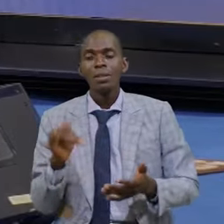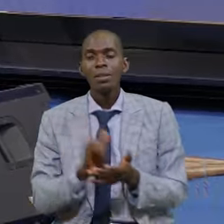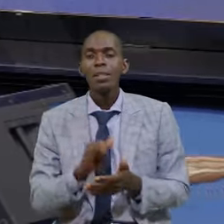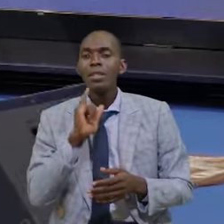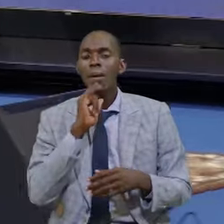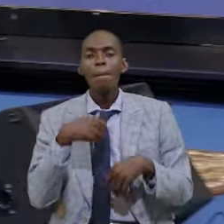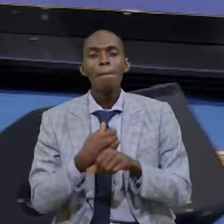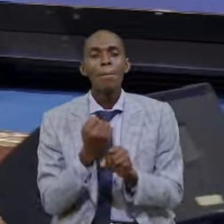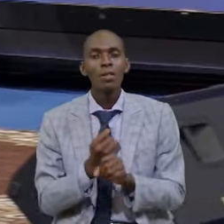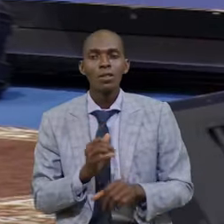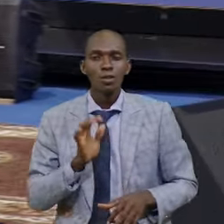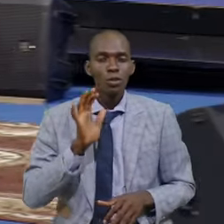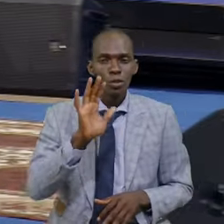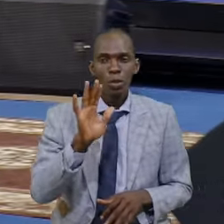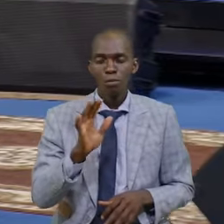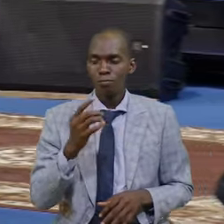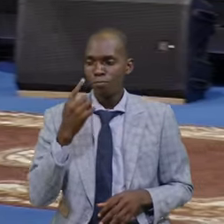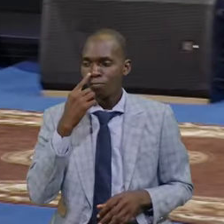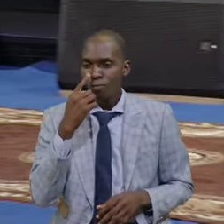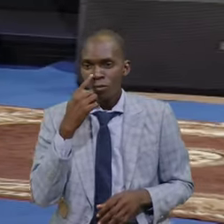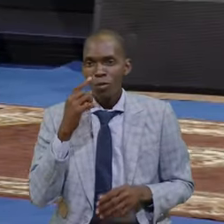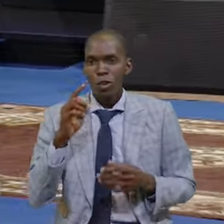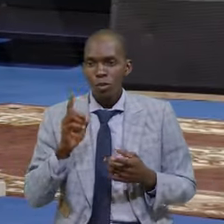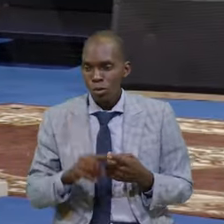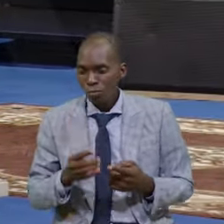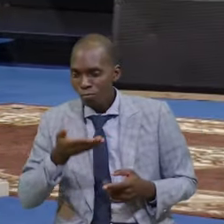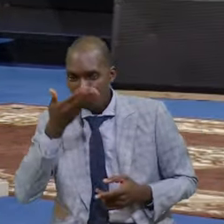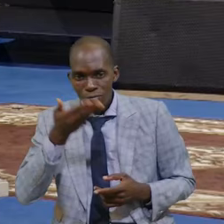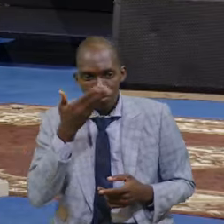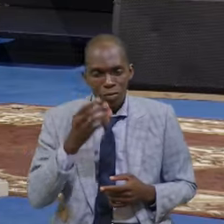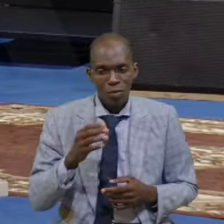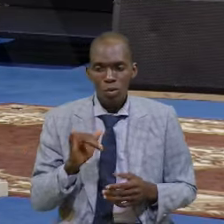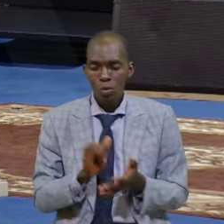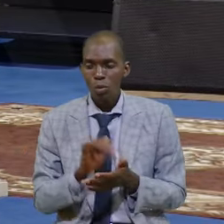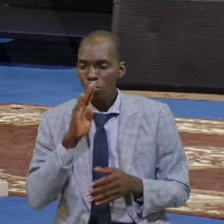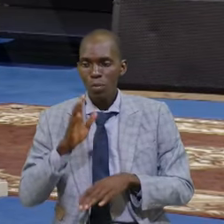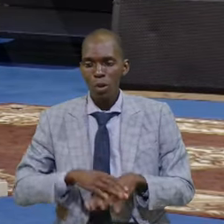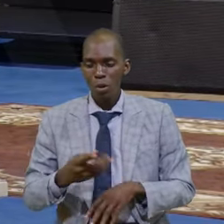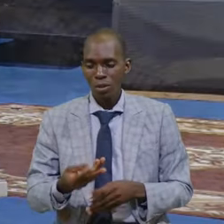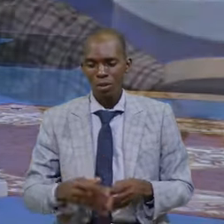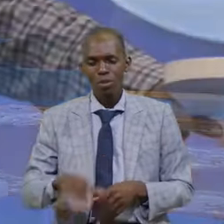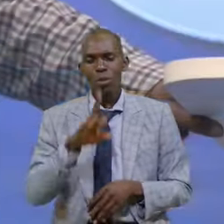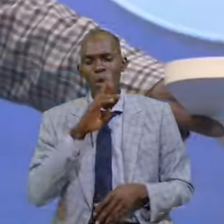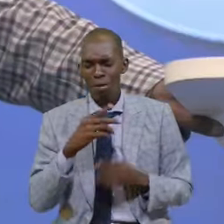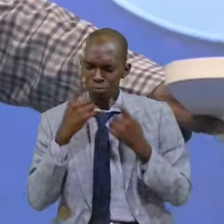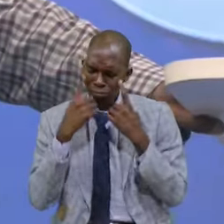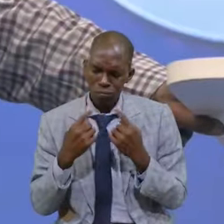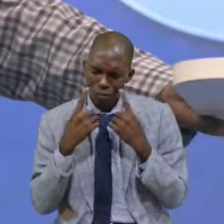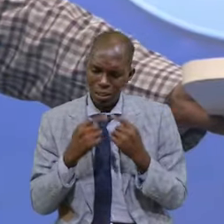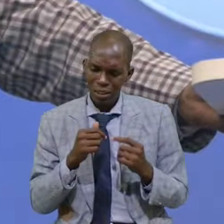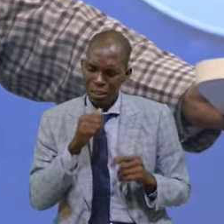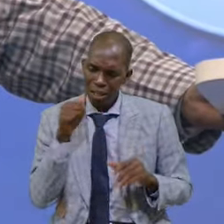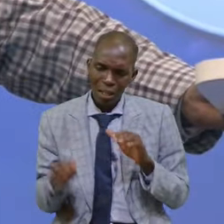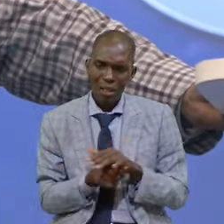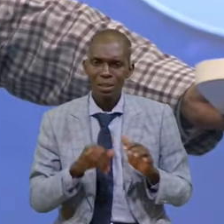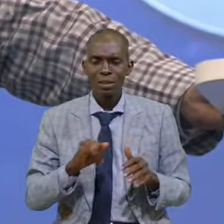your nose to grind the ground and the dust, and you're crying secretly, and you say,